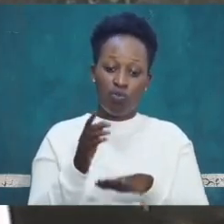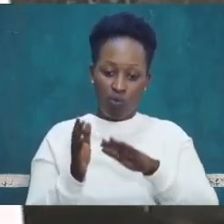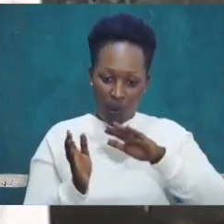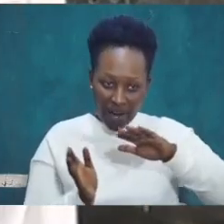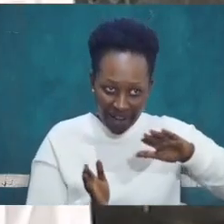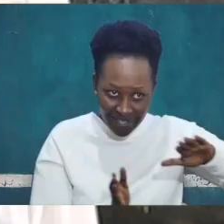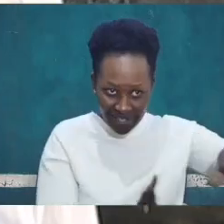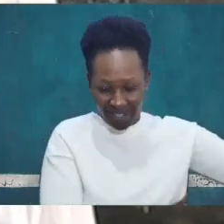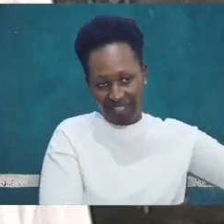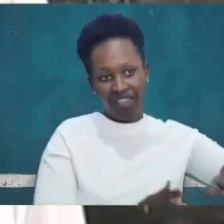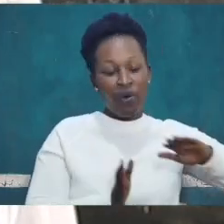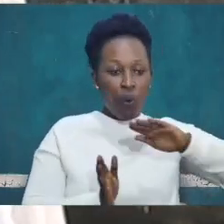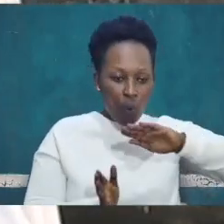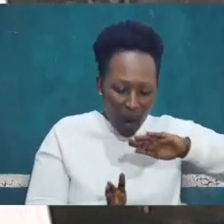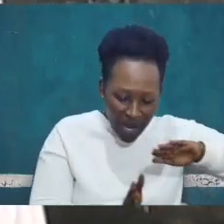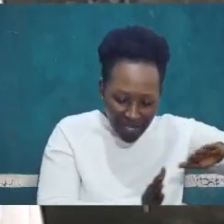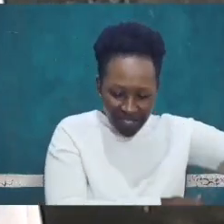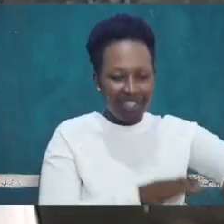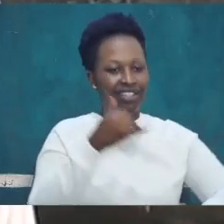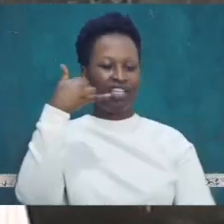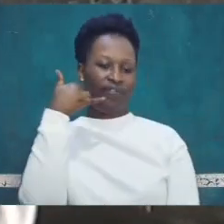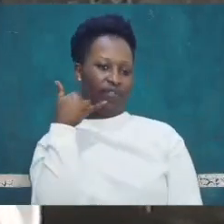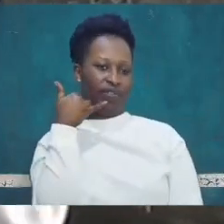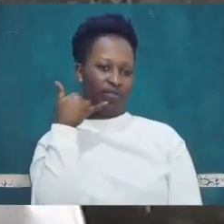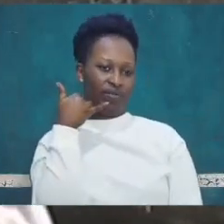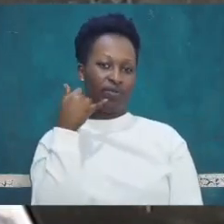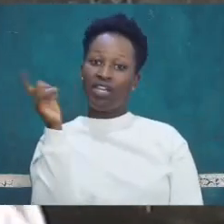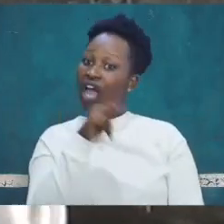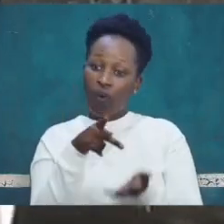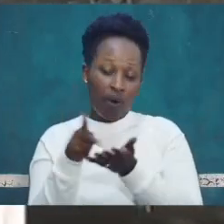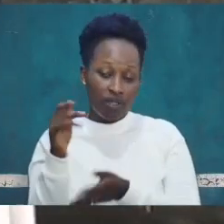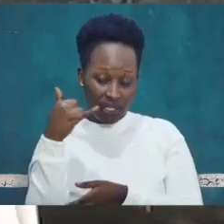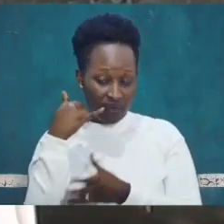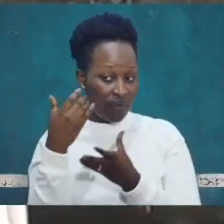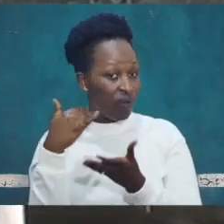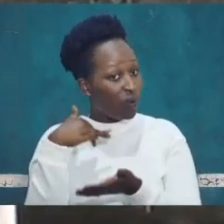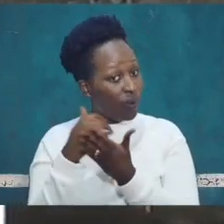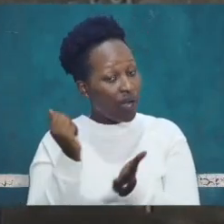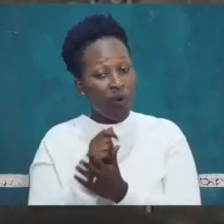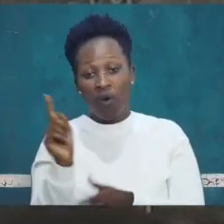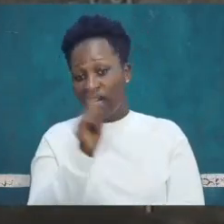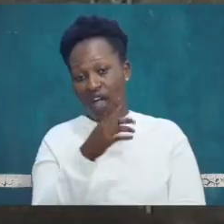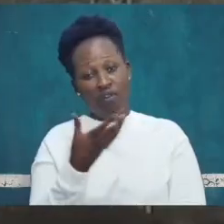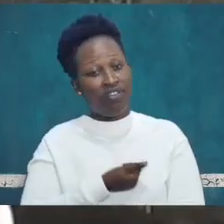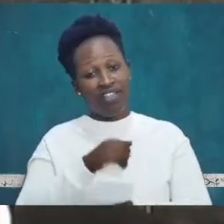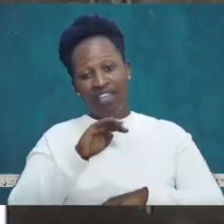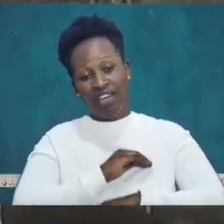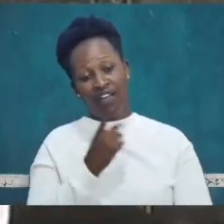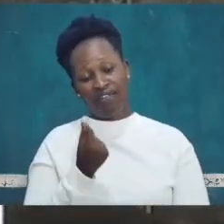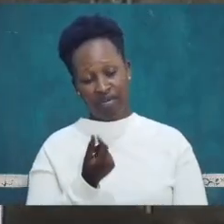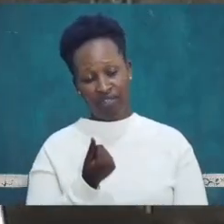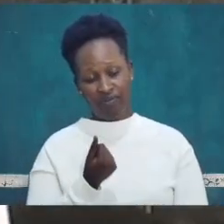foregone, you have left a phone. A phone, you have not bought it simply because you don't have enough